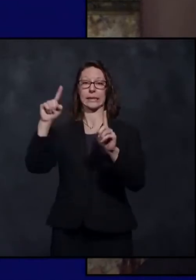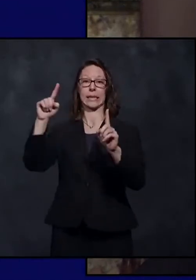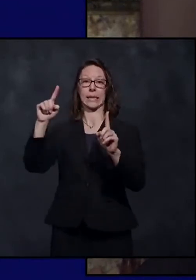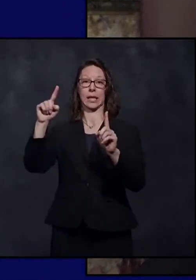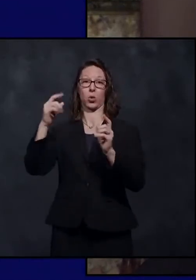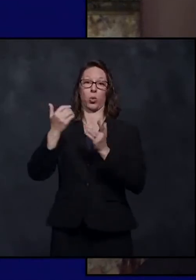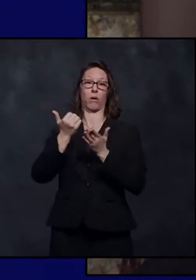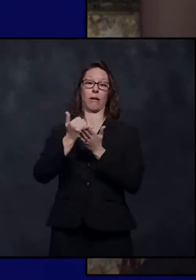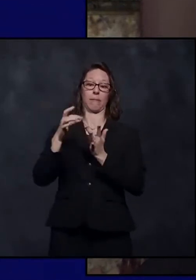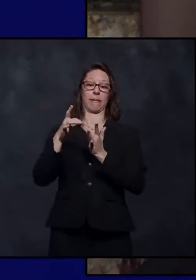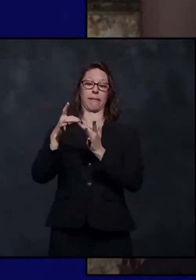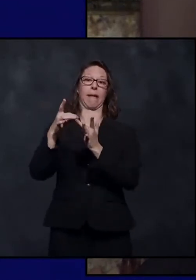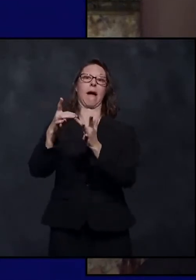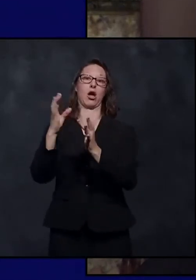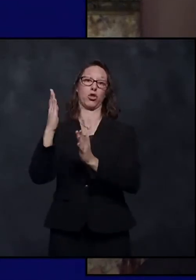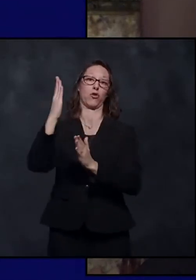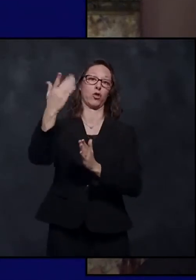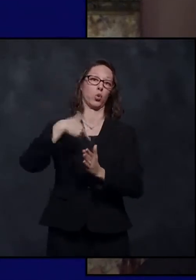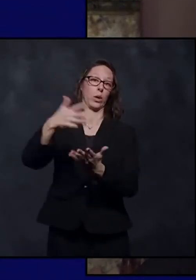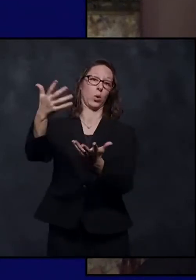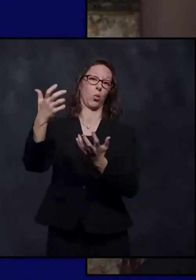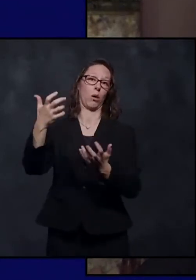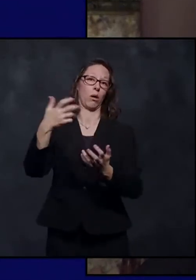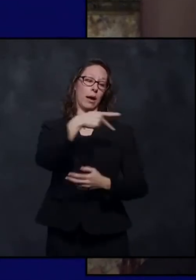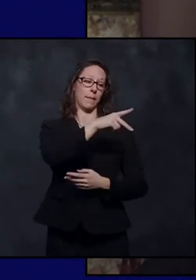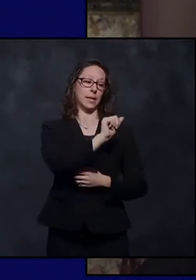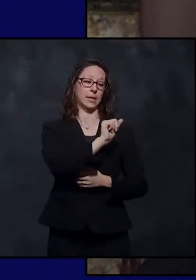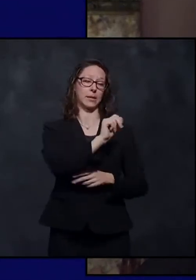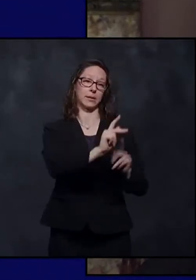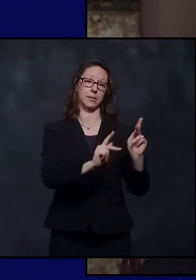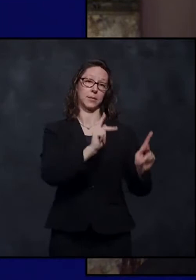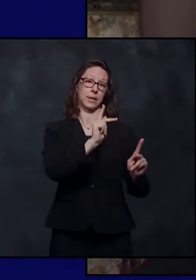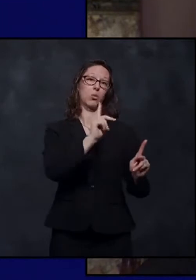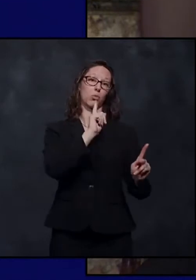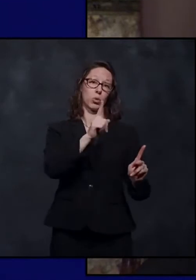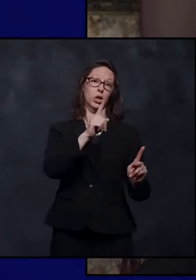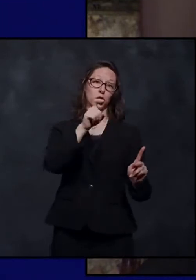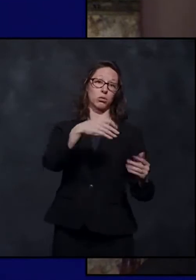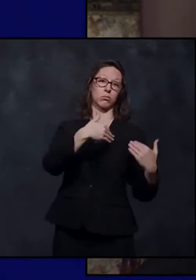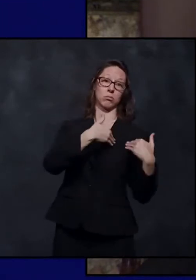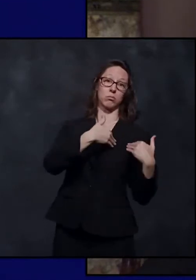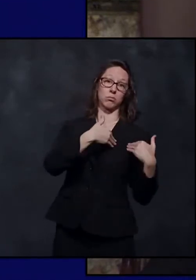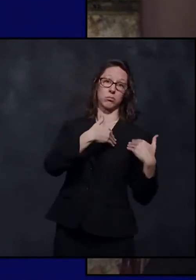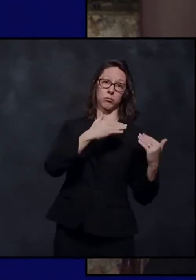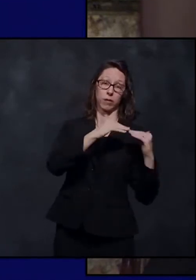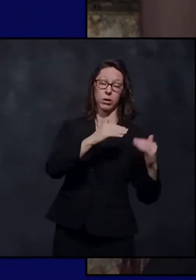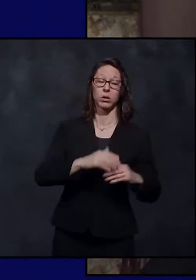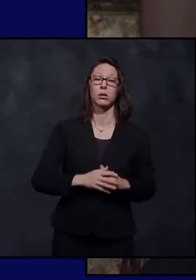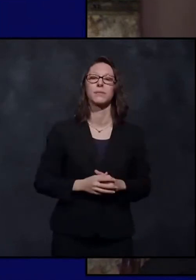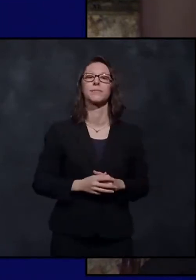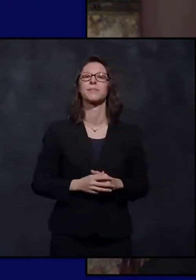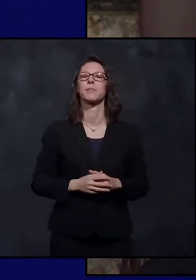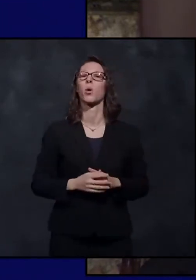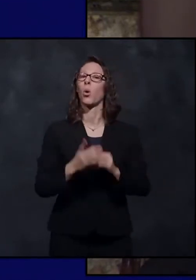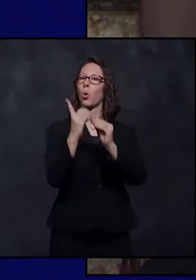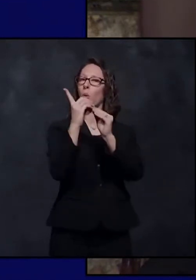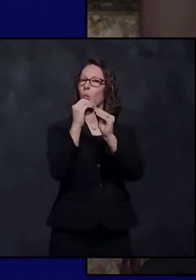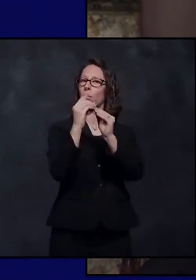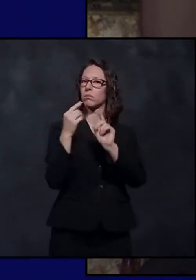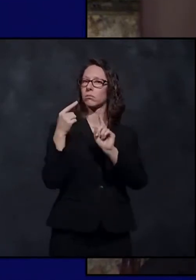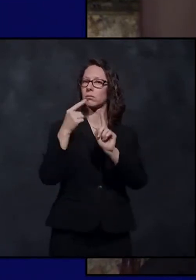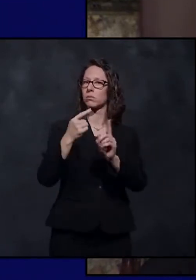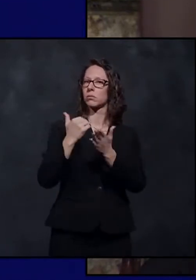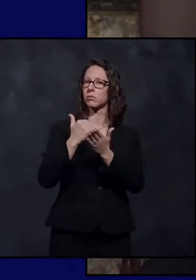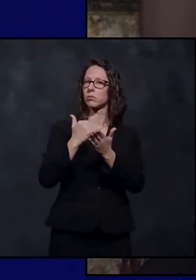It's the future that Pennsylvanians deserve. But I want to suggest one more principle that will help us continue down the right path.